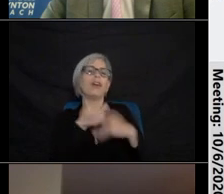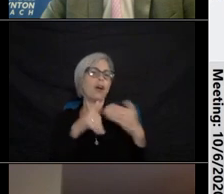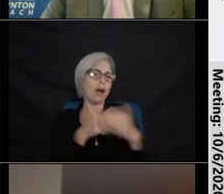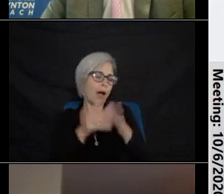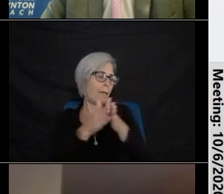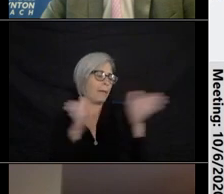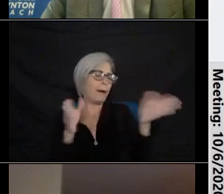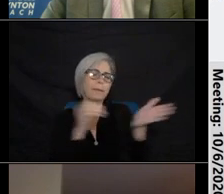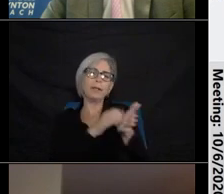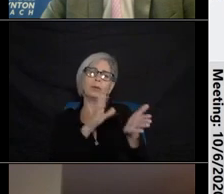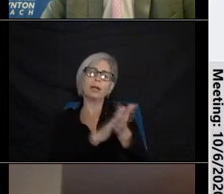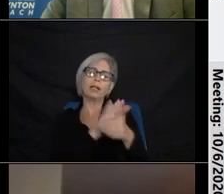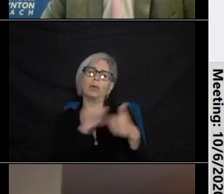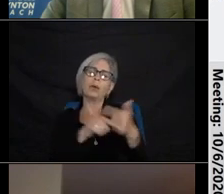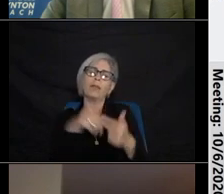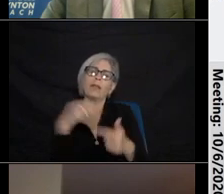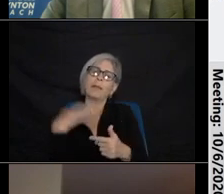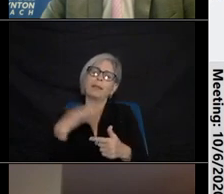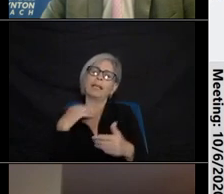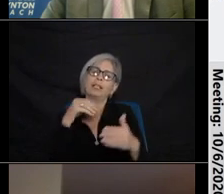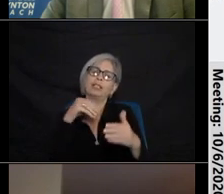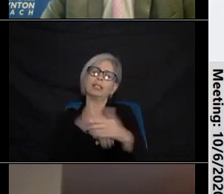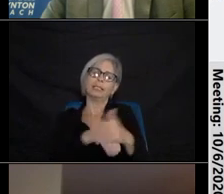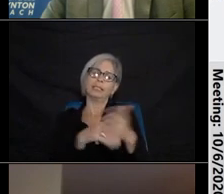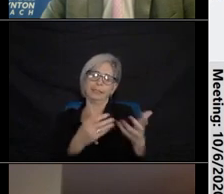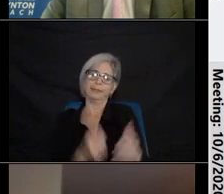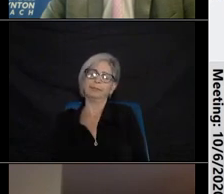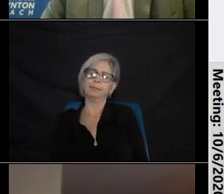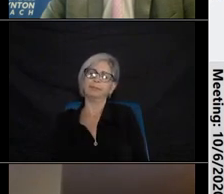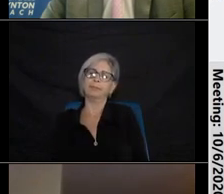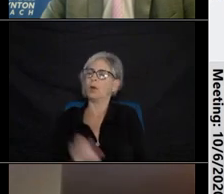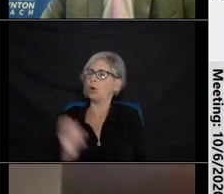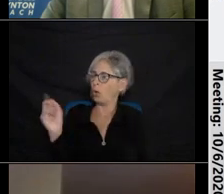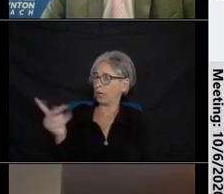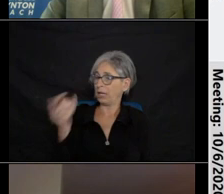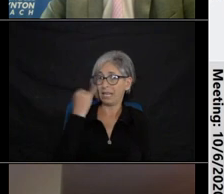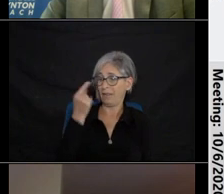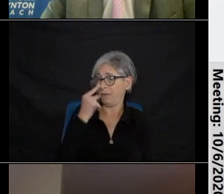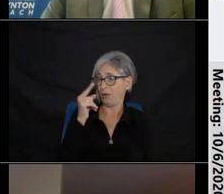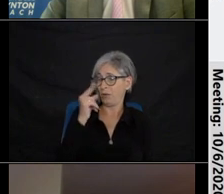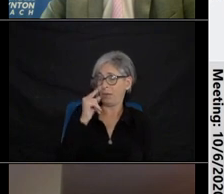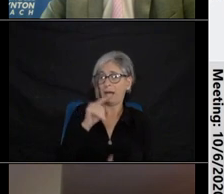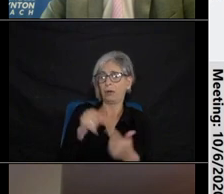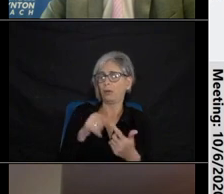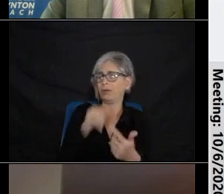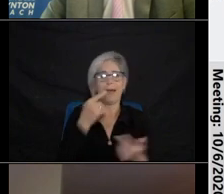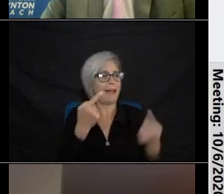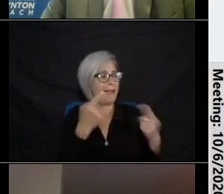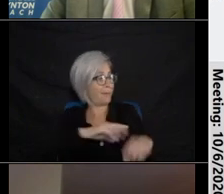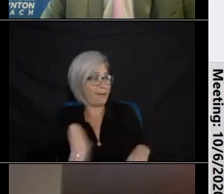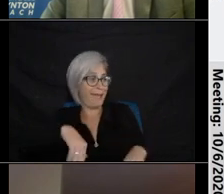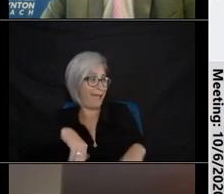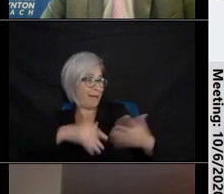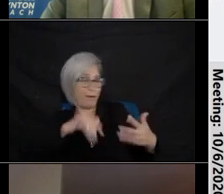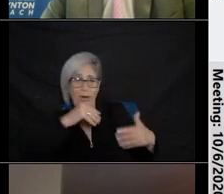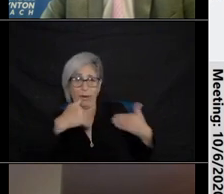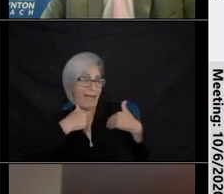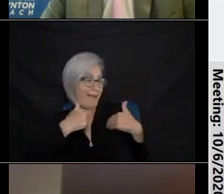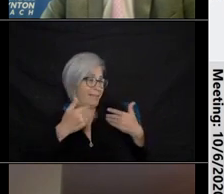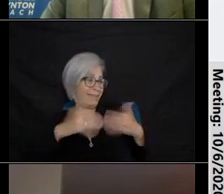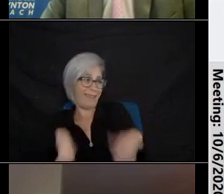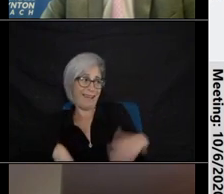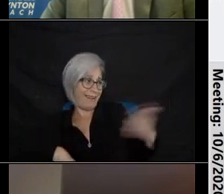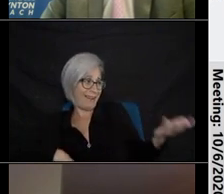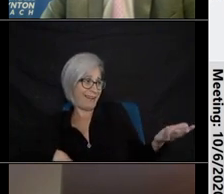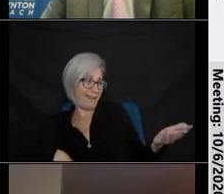record once the application is submitted. Okay, so if you wouldn't mind to let me know. We don't have them yet. Yeah, we don't have them yet. They haven't been